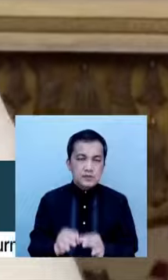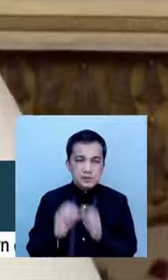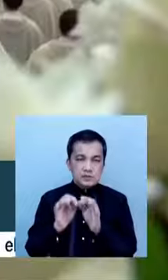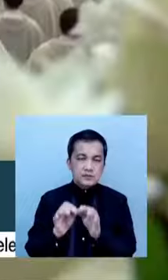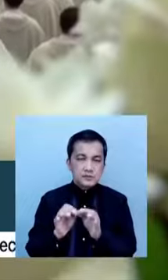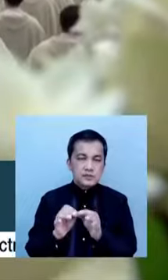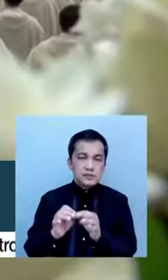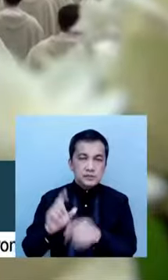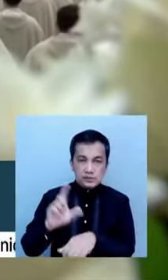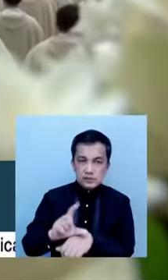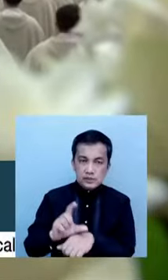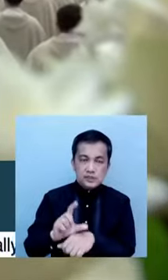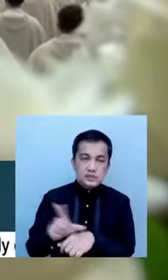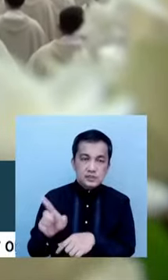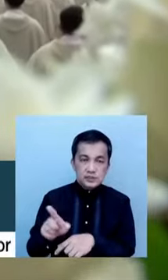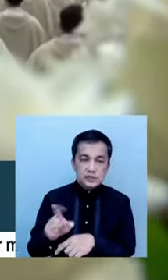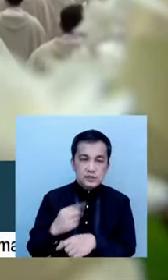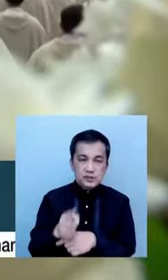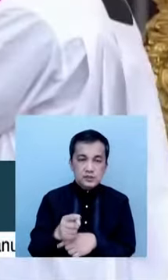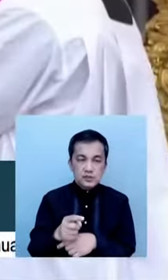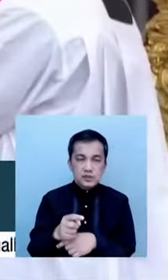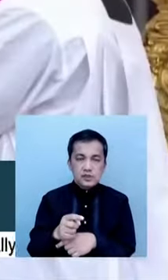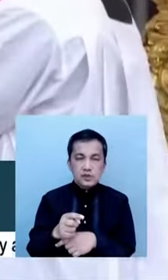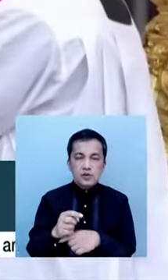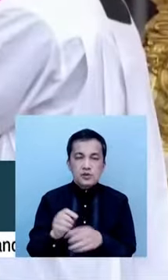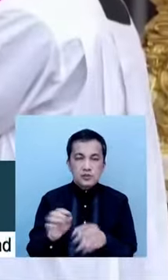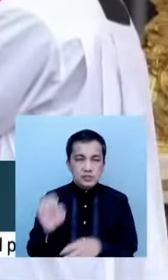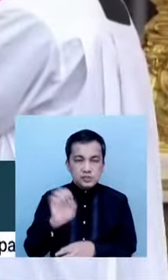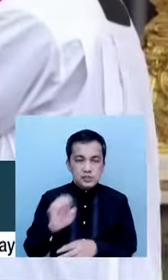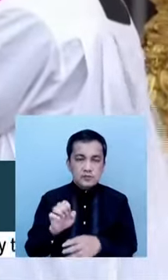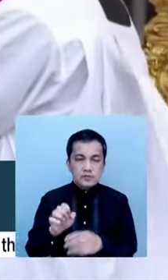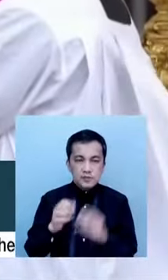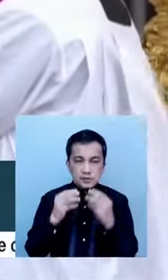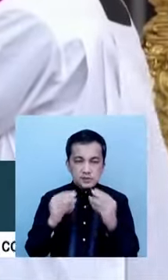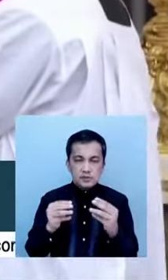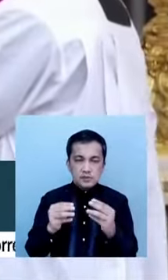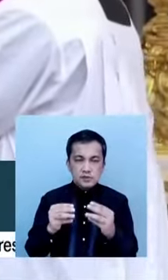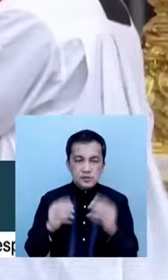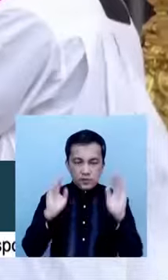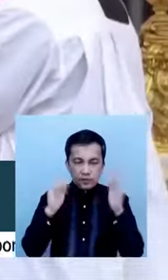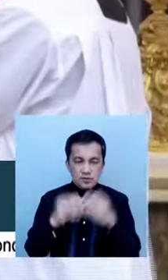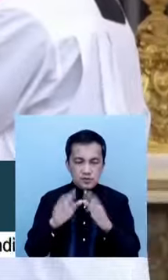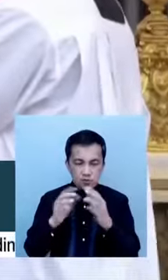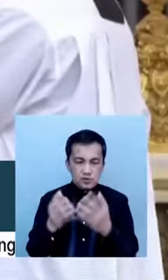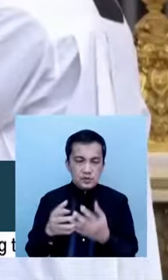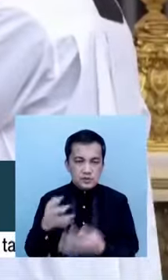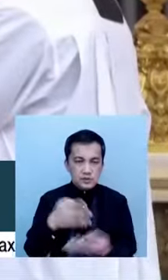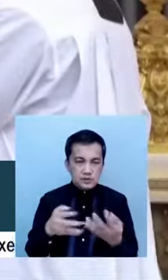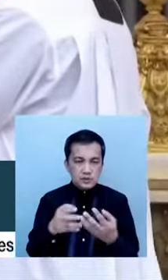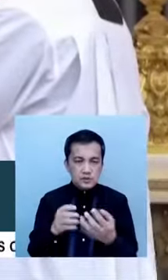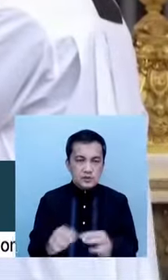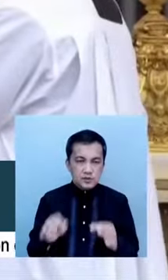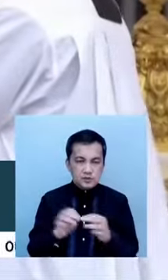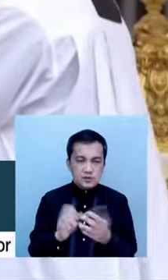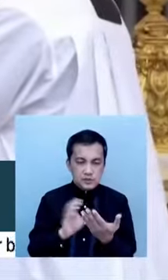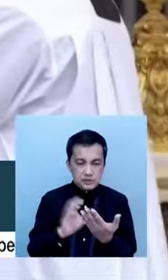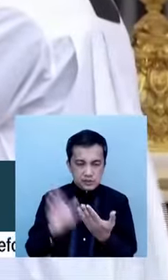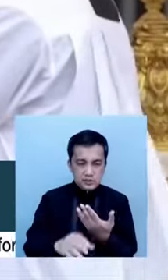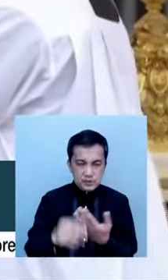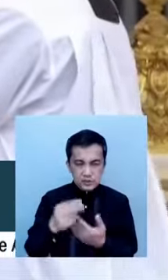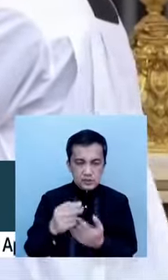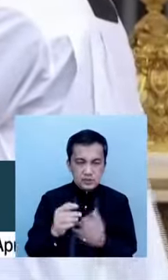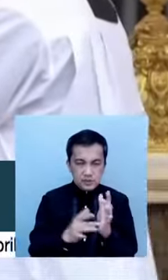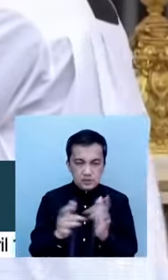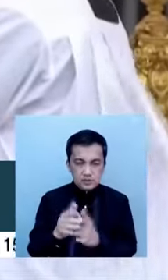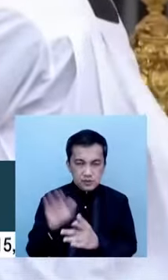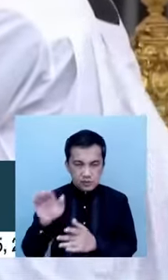Pope's Easter message traditionally focuses on world affairs, and he marked the most important day on the Christian calendar by deploring the